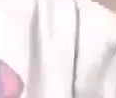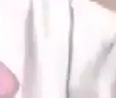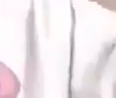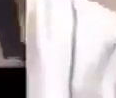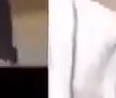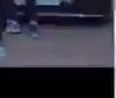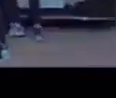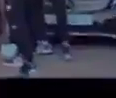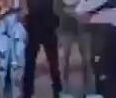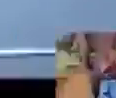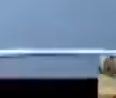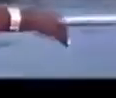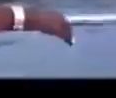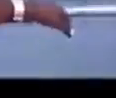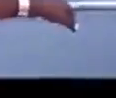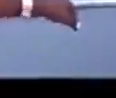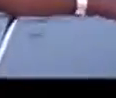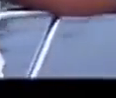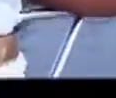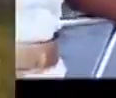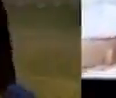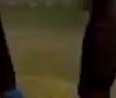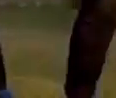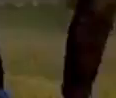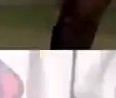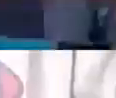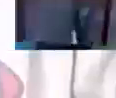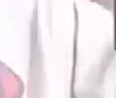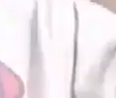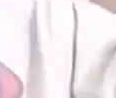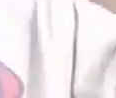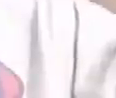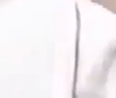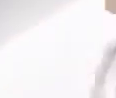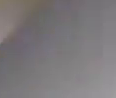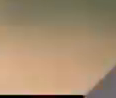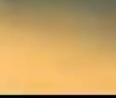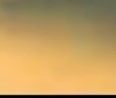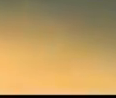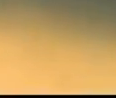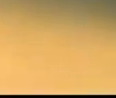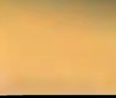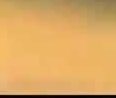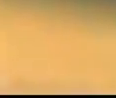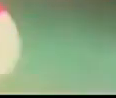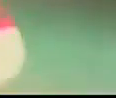and interrogate them, and most importantly, offer solutions.